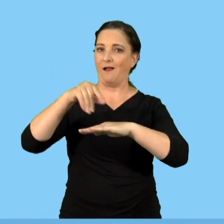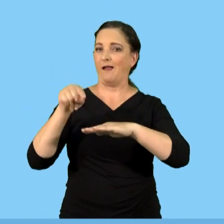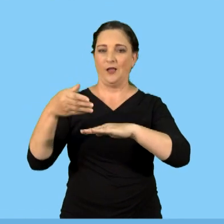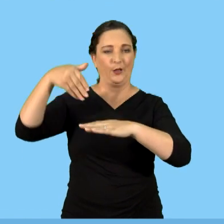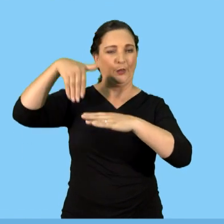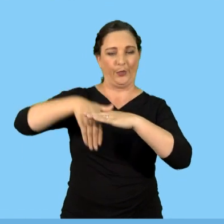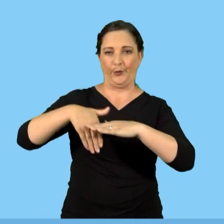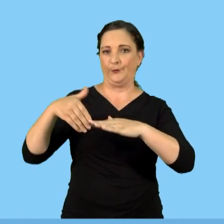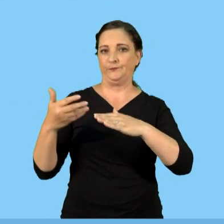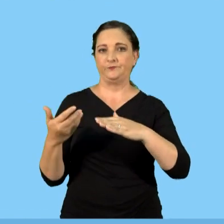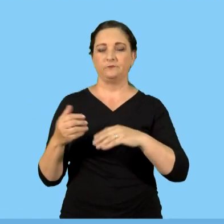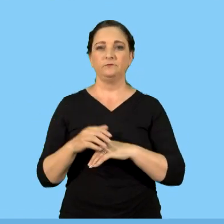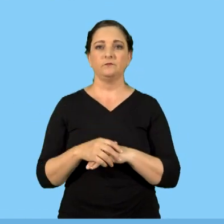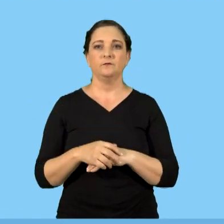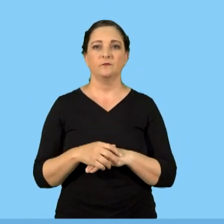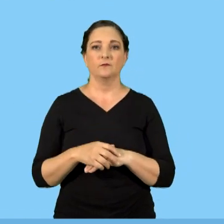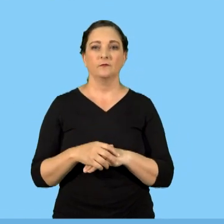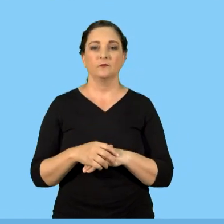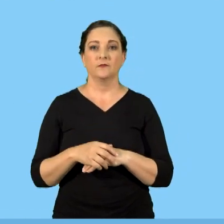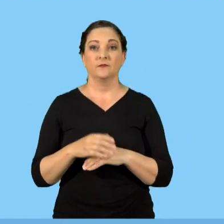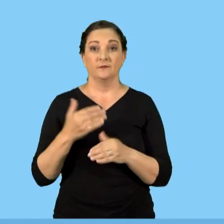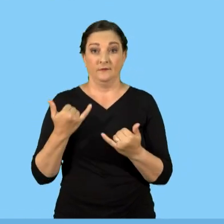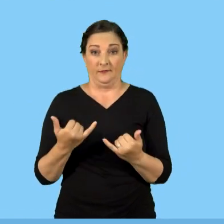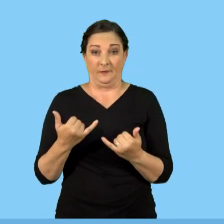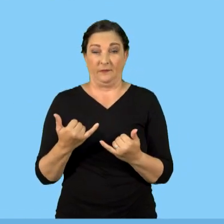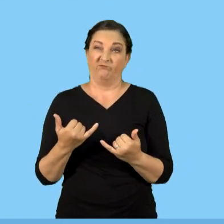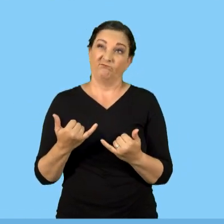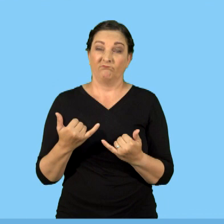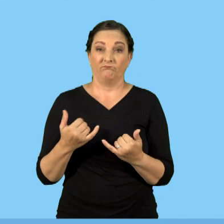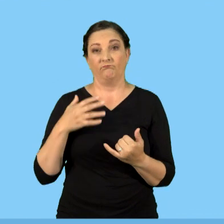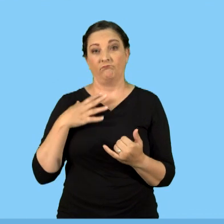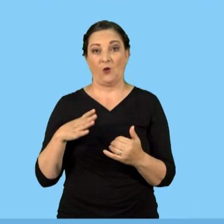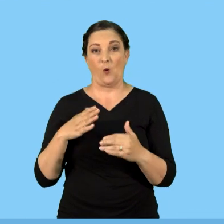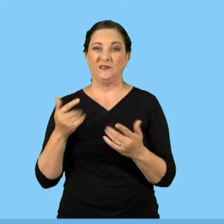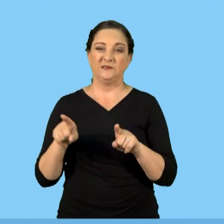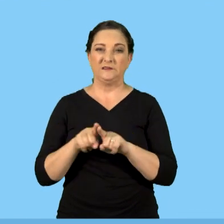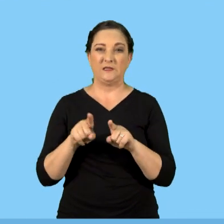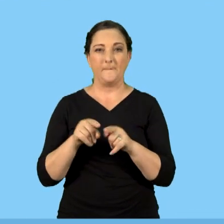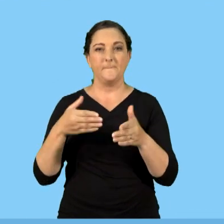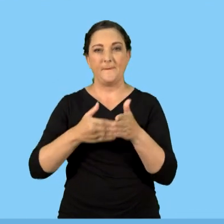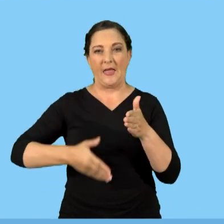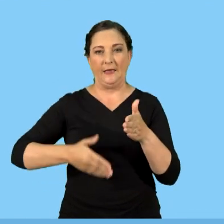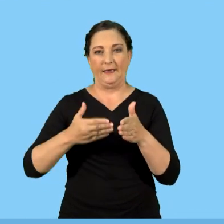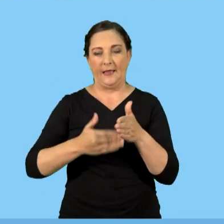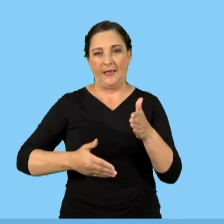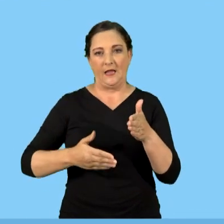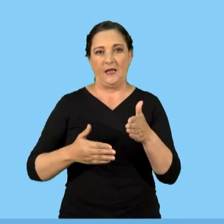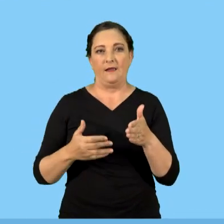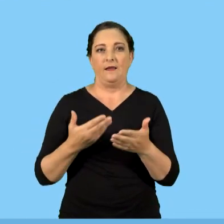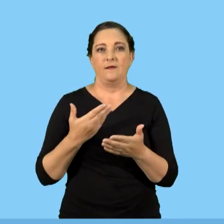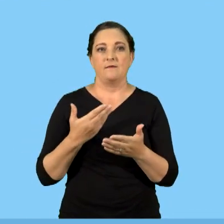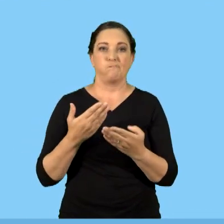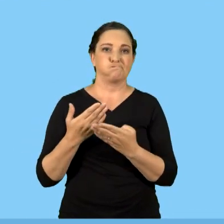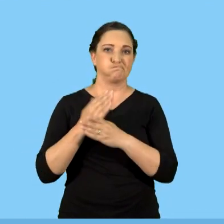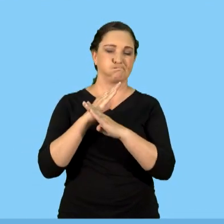iron atom and oxygen molecules from making contact, so if you want to create the barrier that is going to